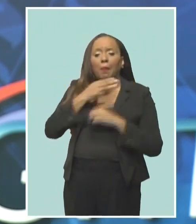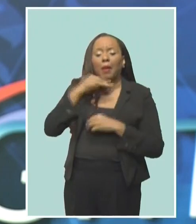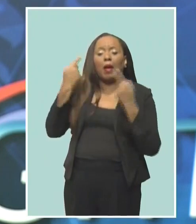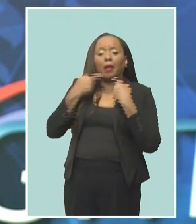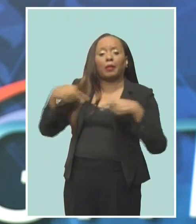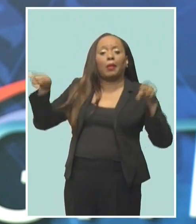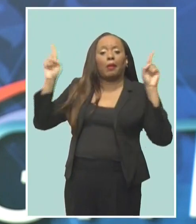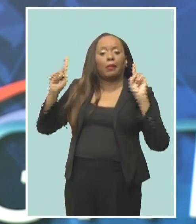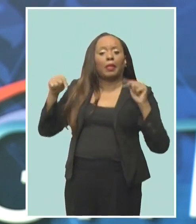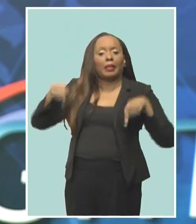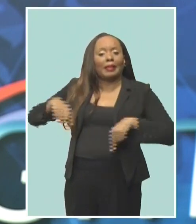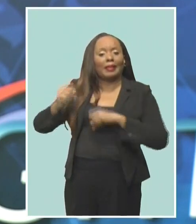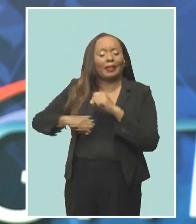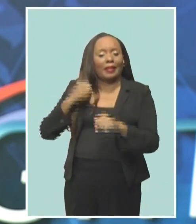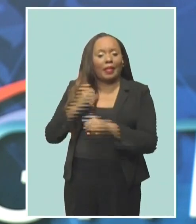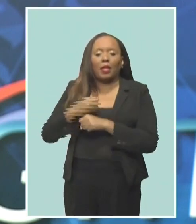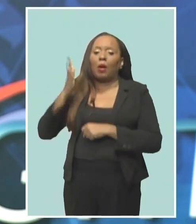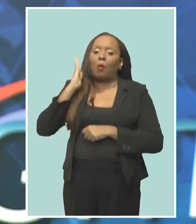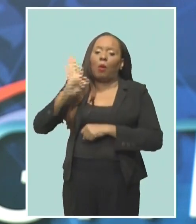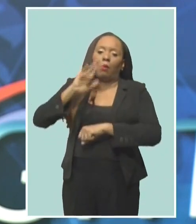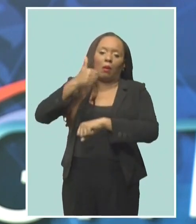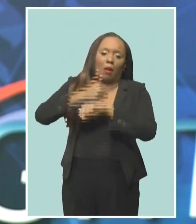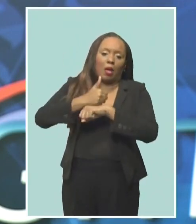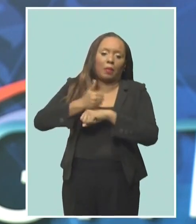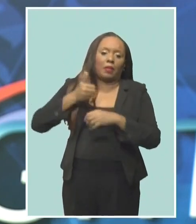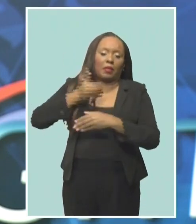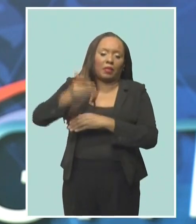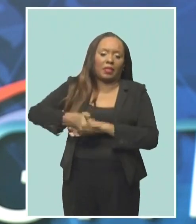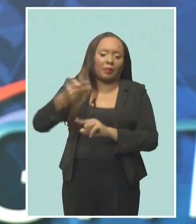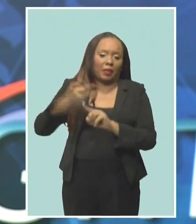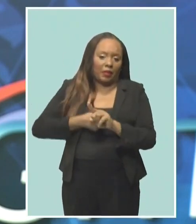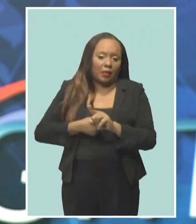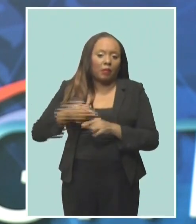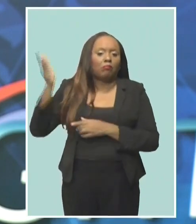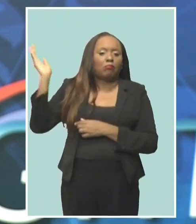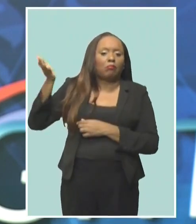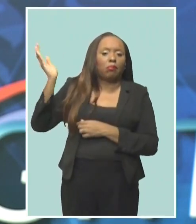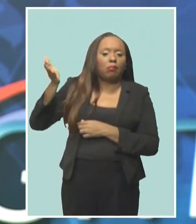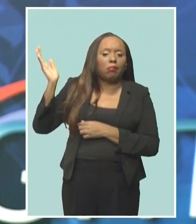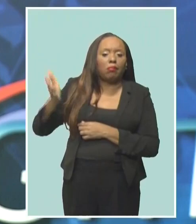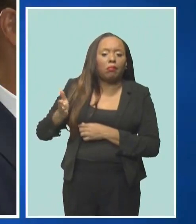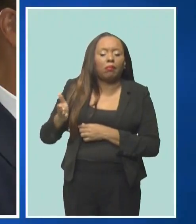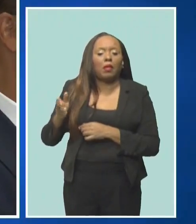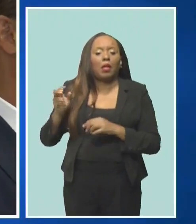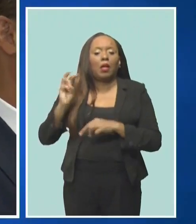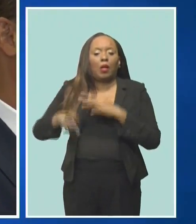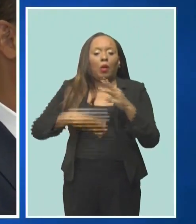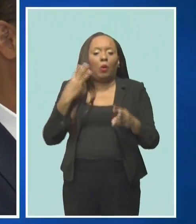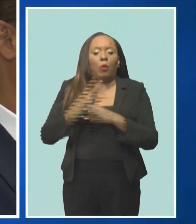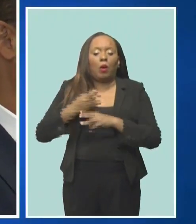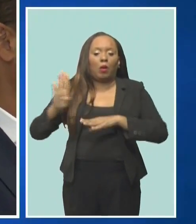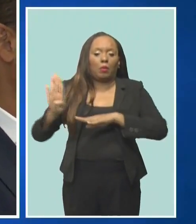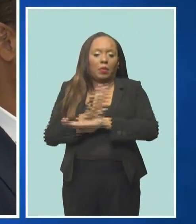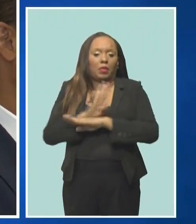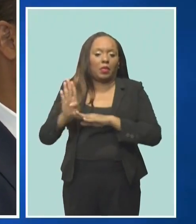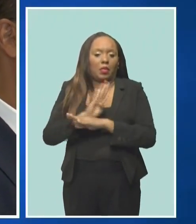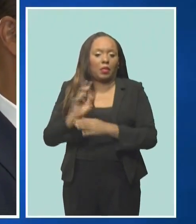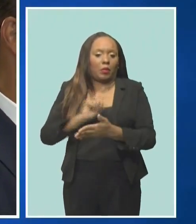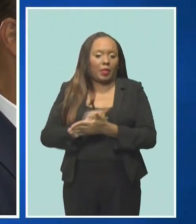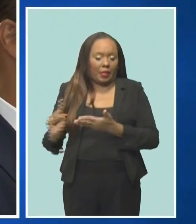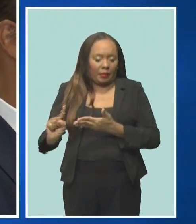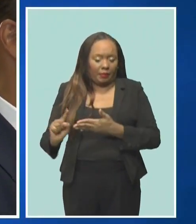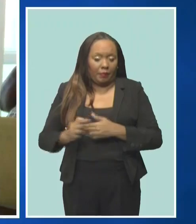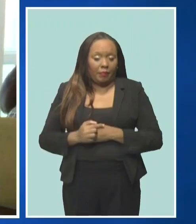this year's budgetary proposals will be launched by next month. Ms. Cummins made the comment at the launch of Global Business